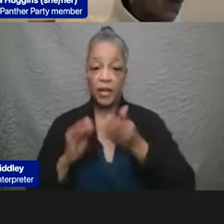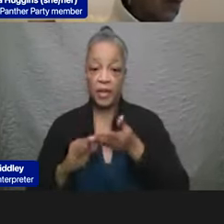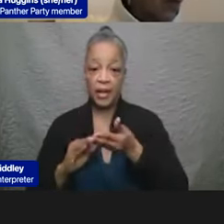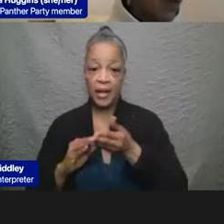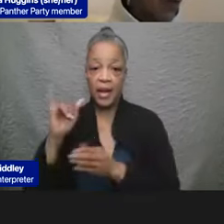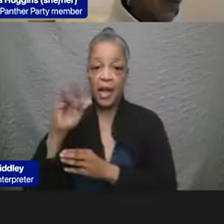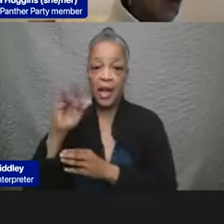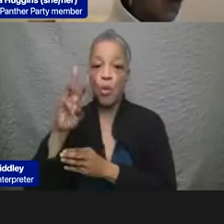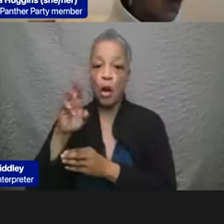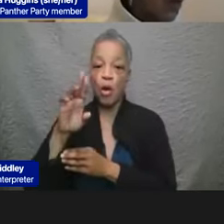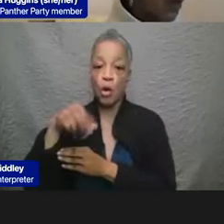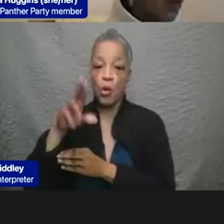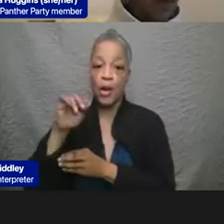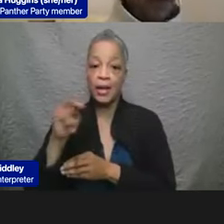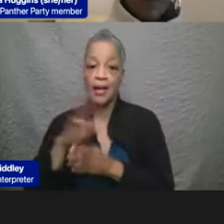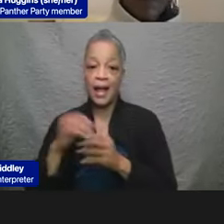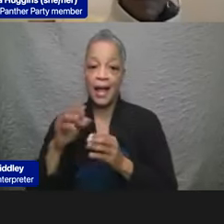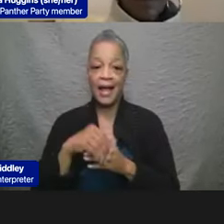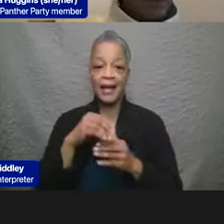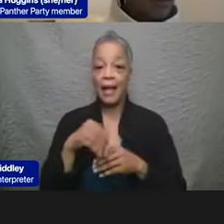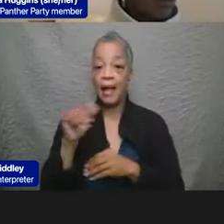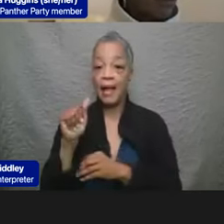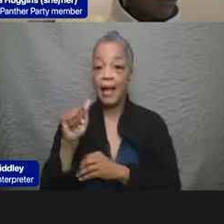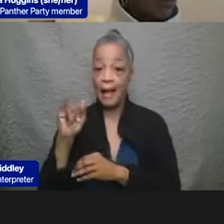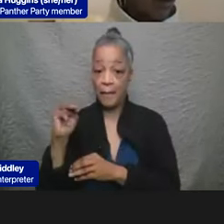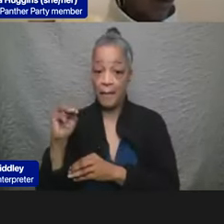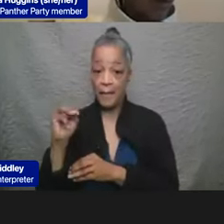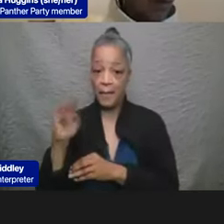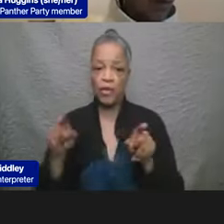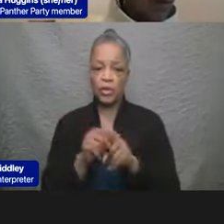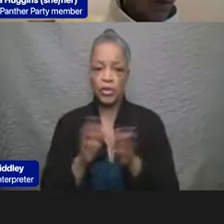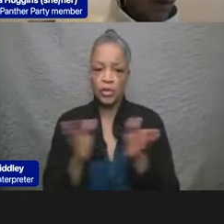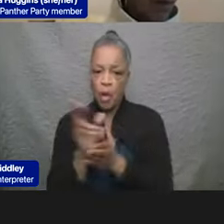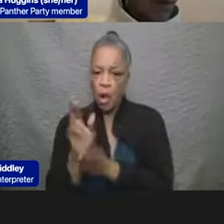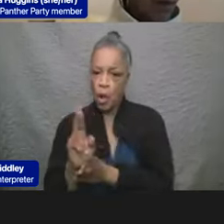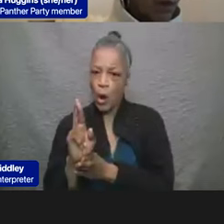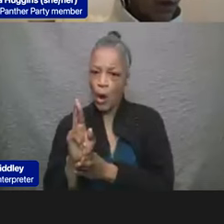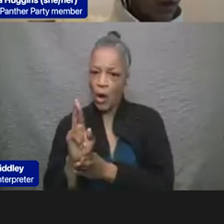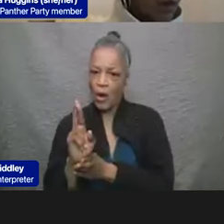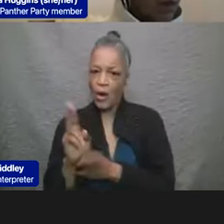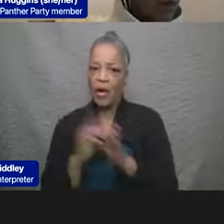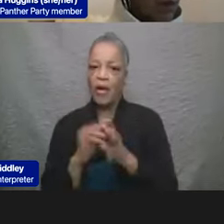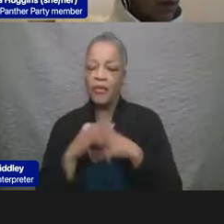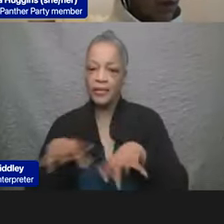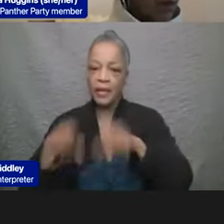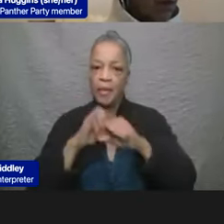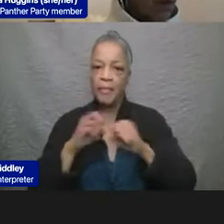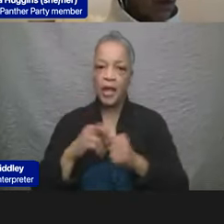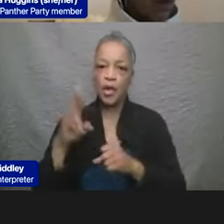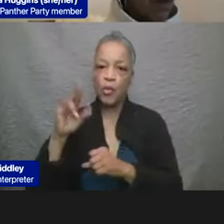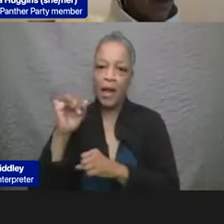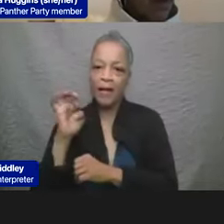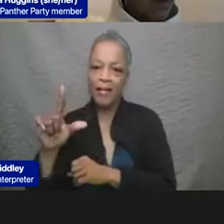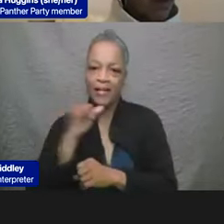But there's also a small R Rainbow Coalition adopted by many radical formations, not just ones that